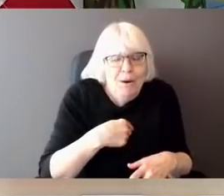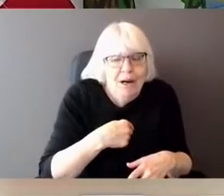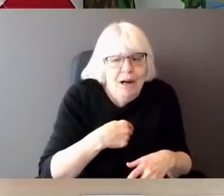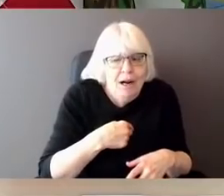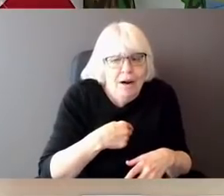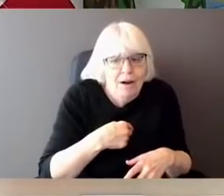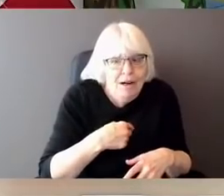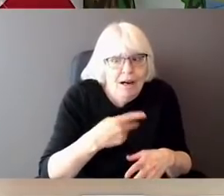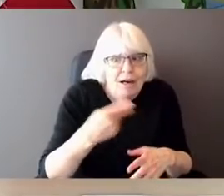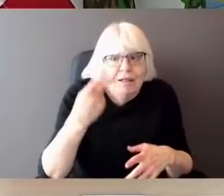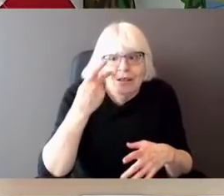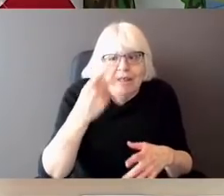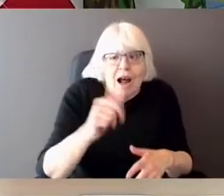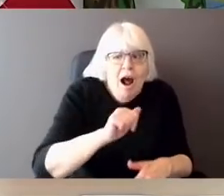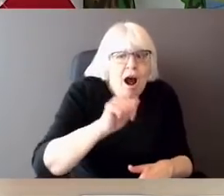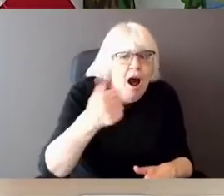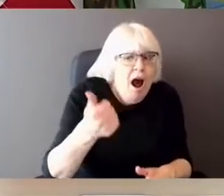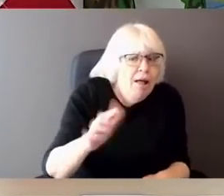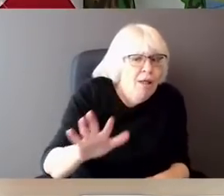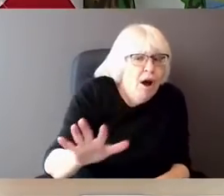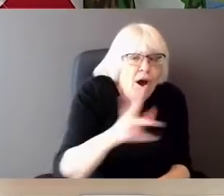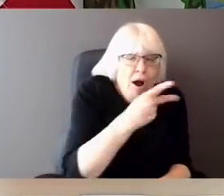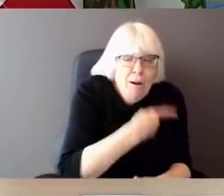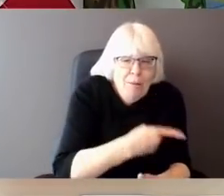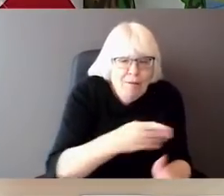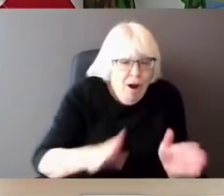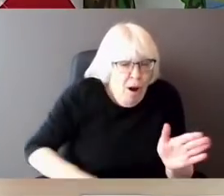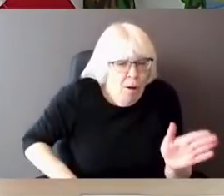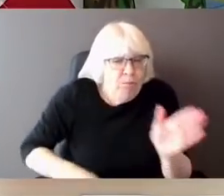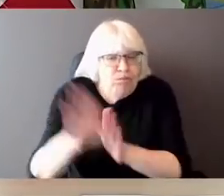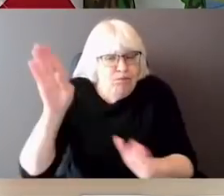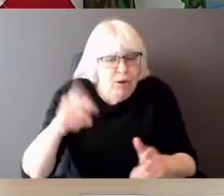provinces. The other thing that was quite,